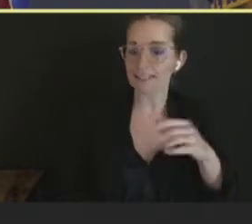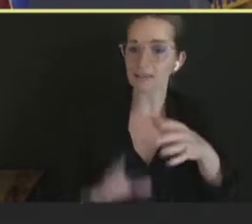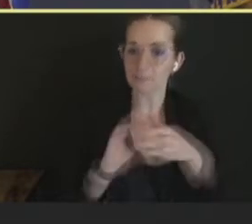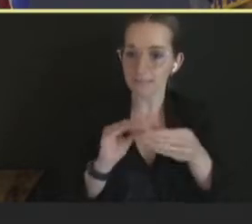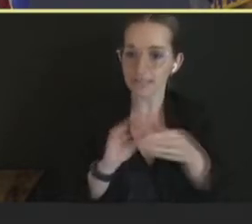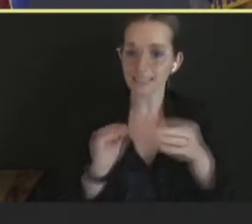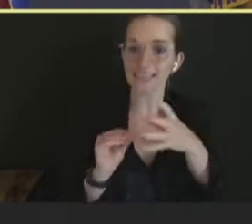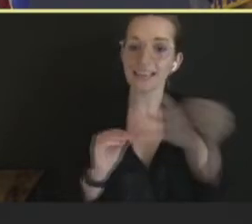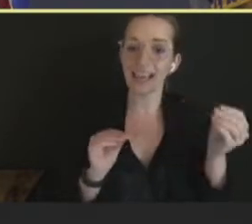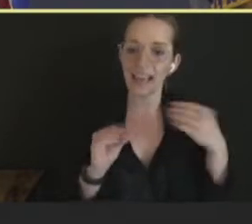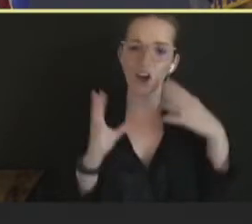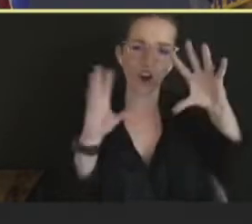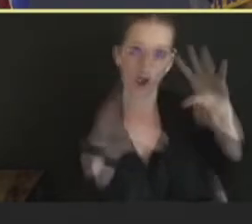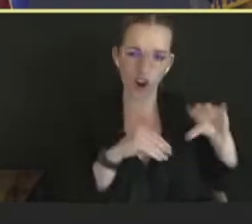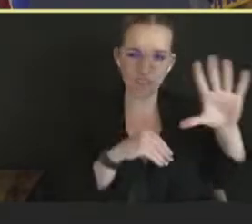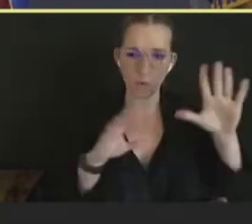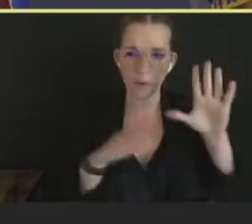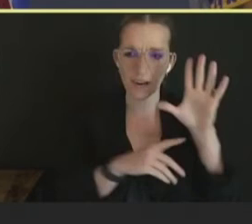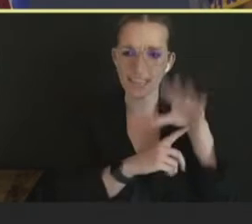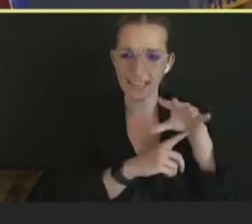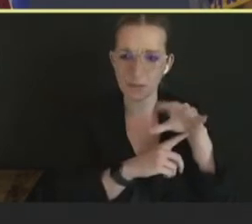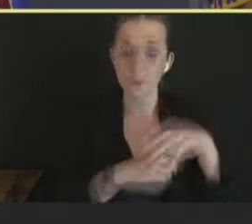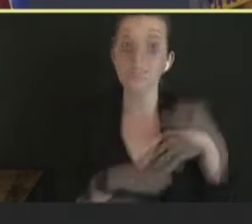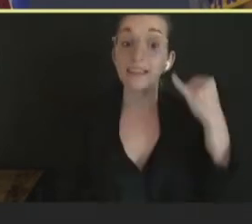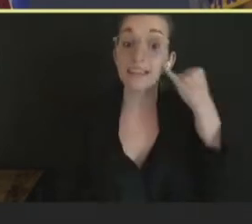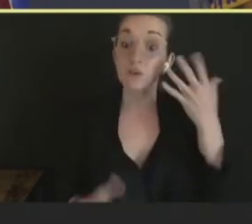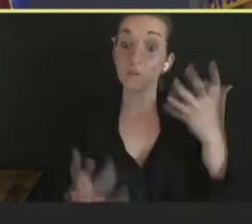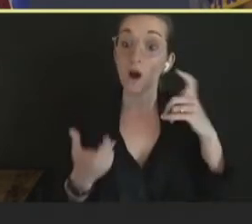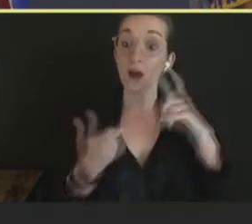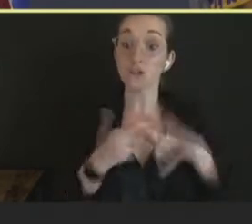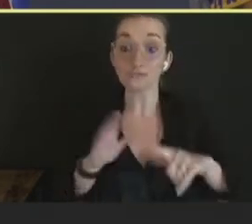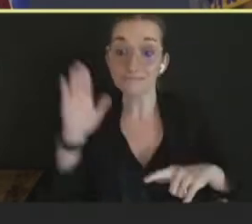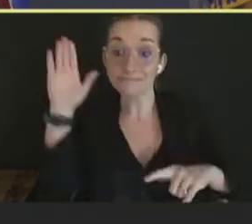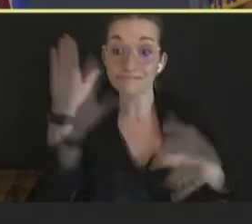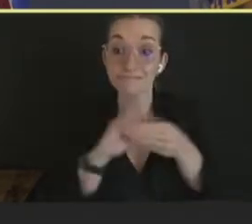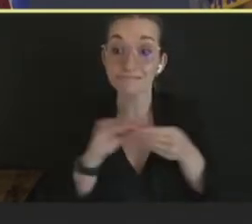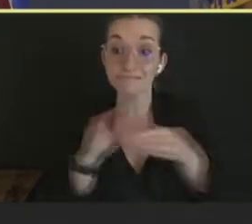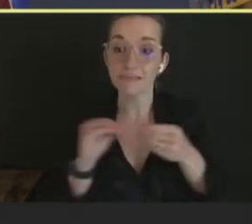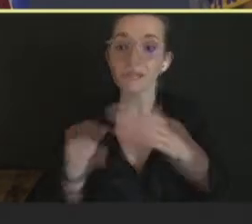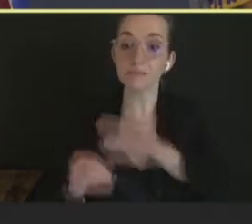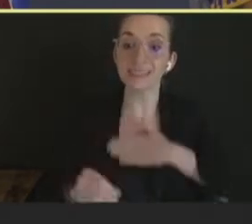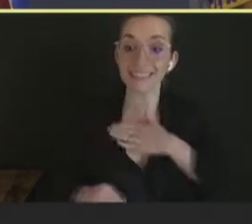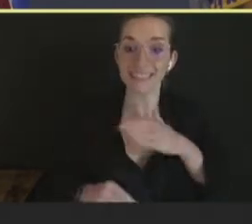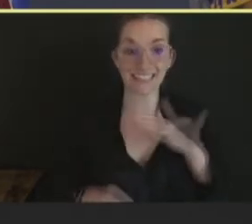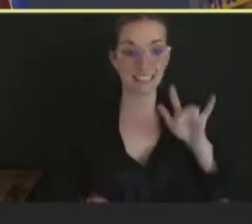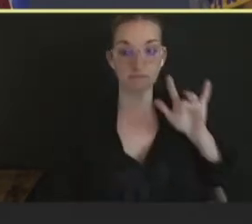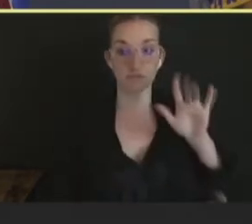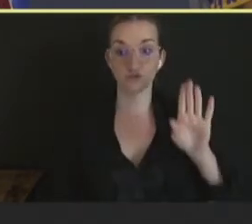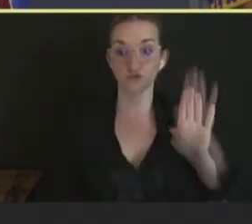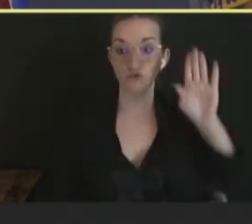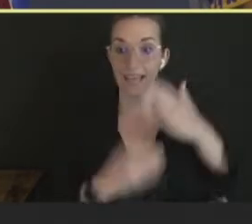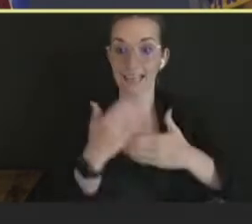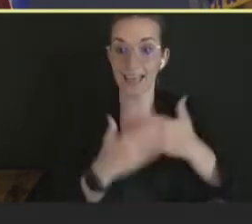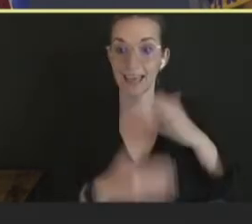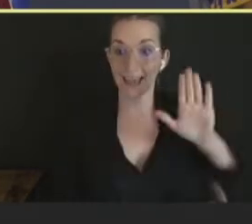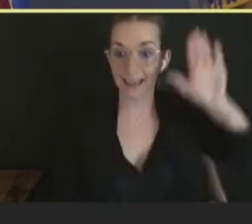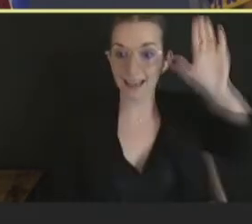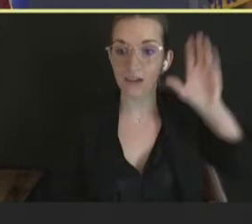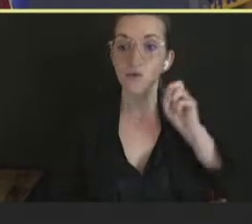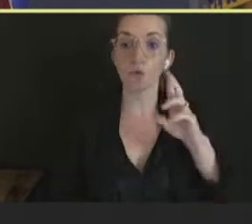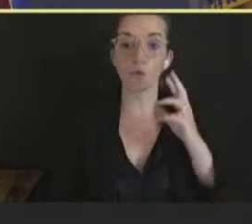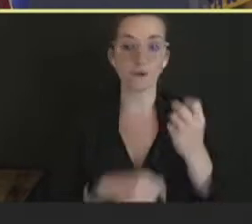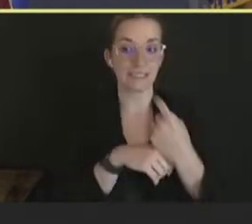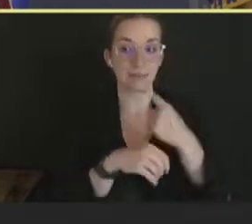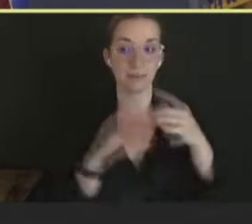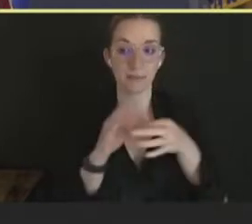like to speak, please either raise your hand or send me a chat through the online platform. For our in-person members, you can move your nameplate